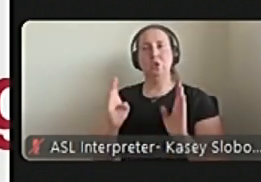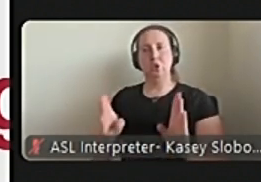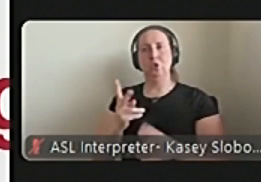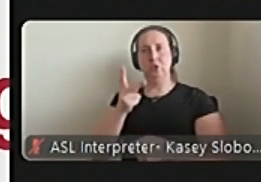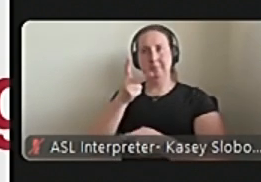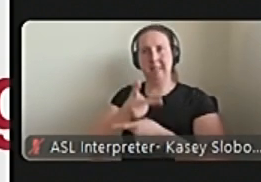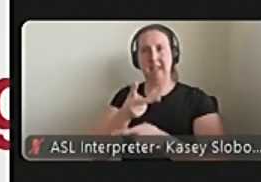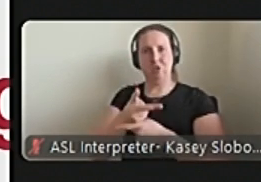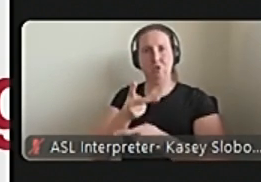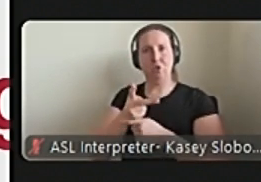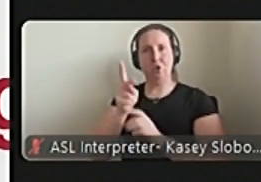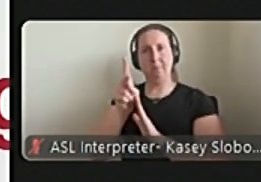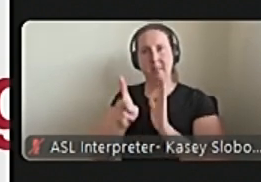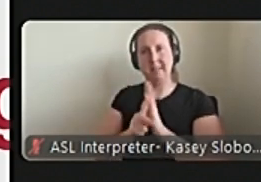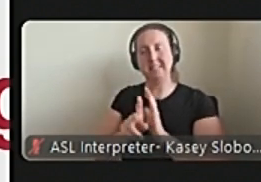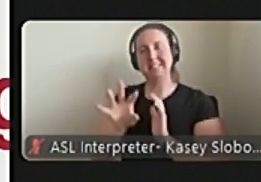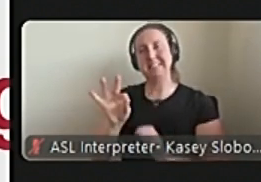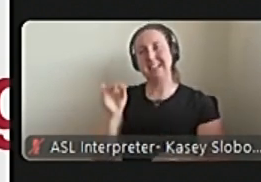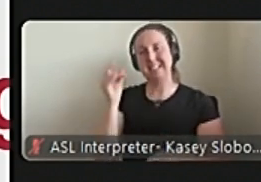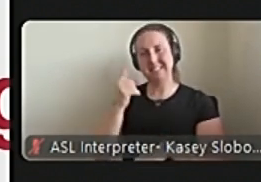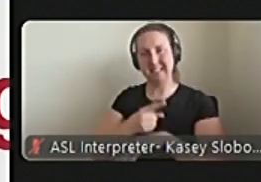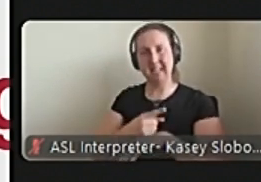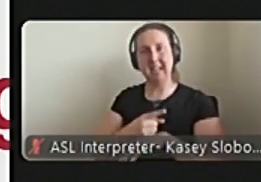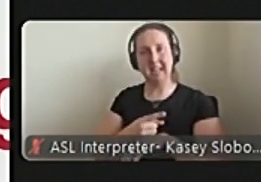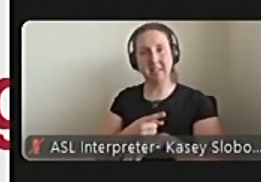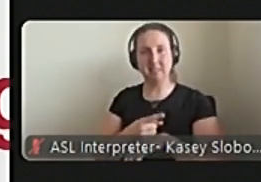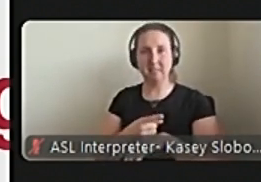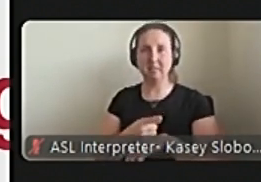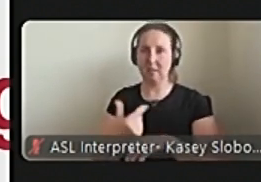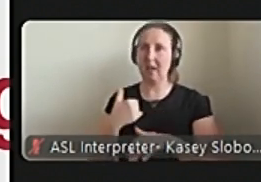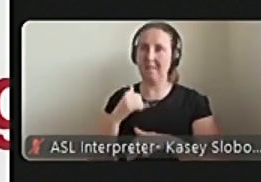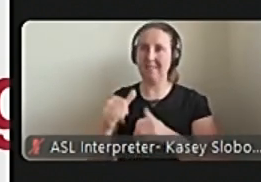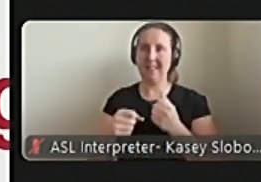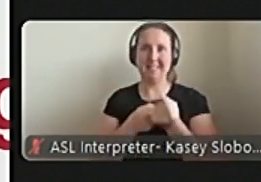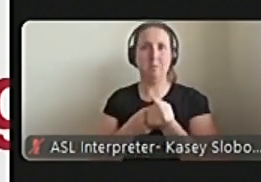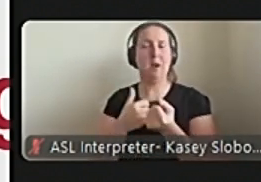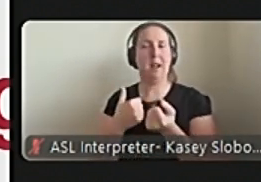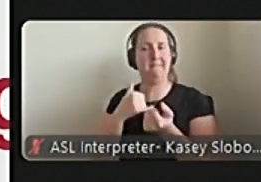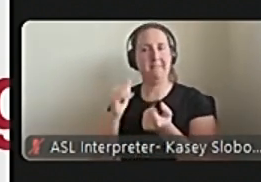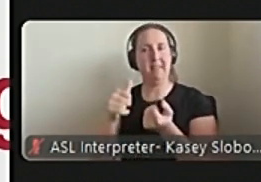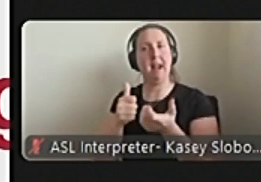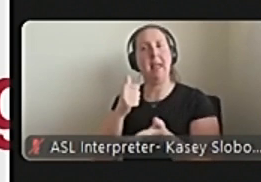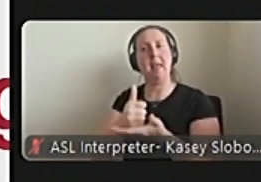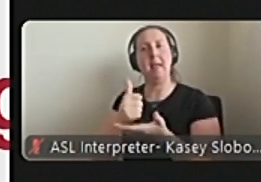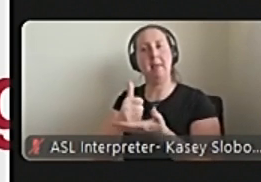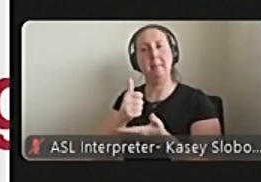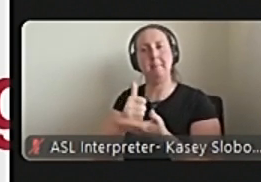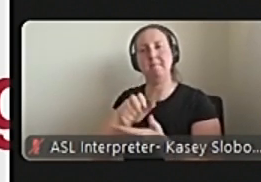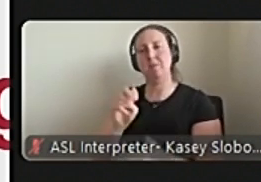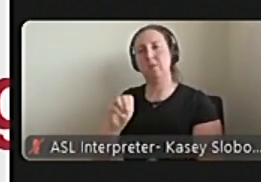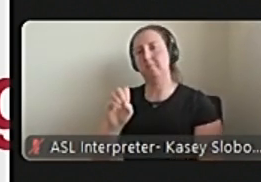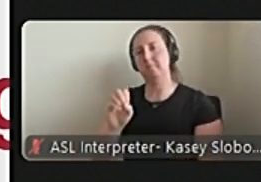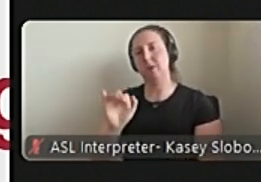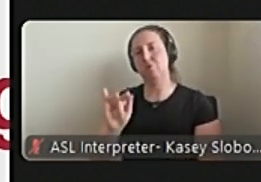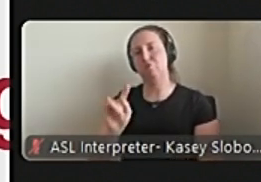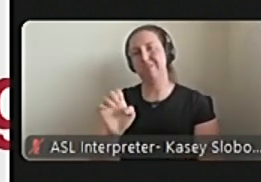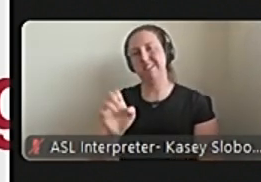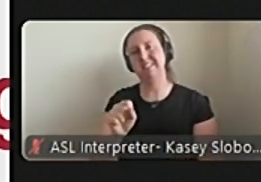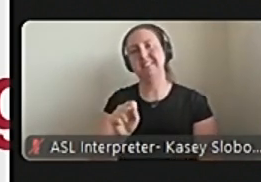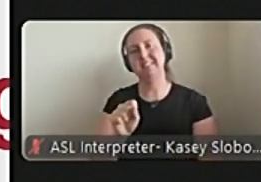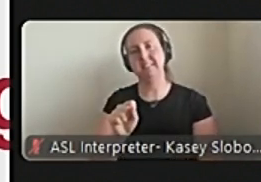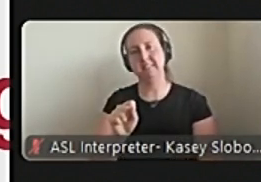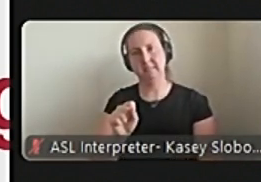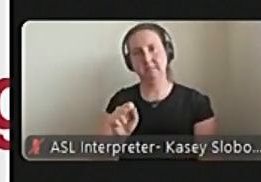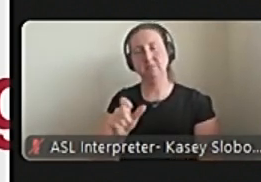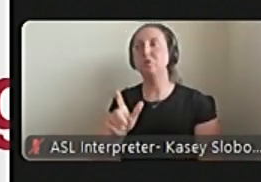90-day exclusion. This might be the time to start getting that support and help going forward in the more moderate stage. So know your resources when you're